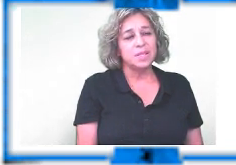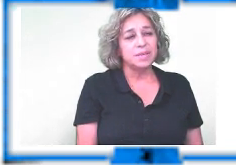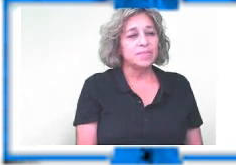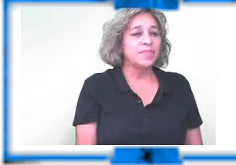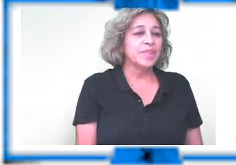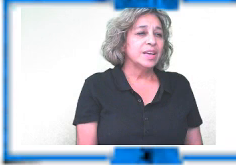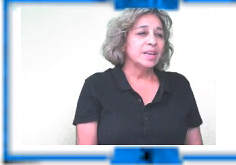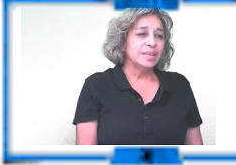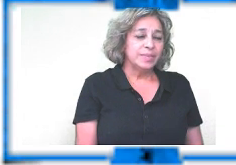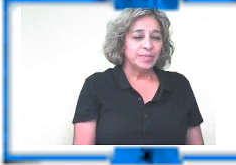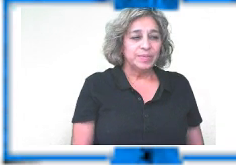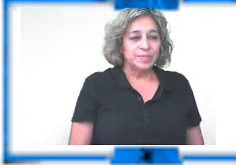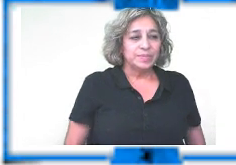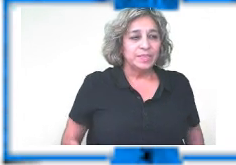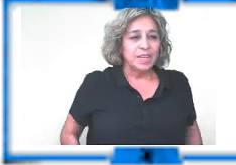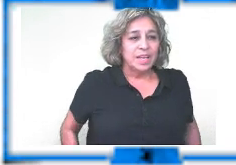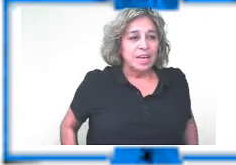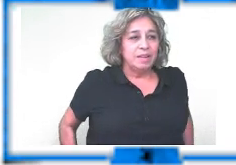winds.